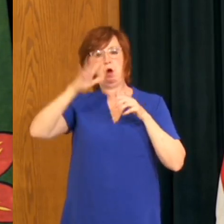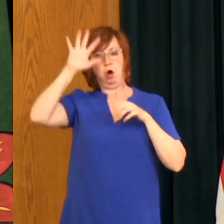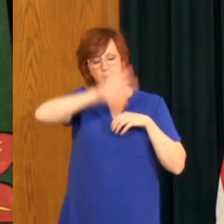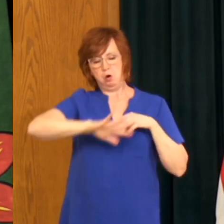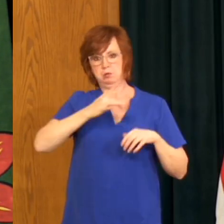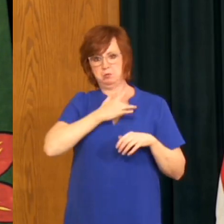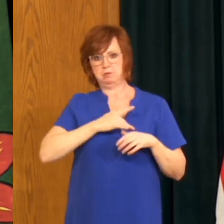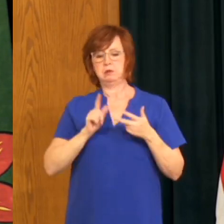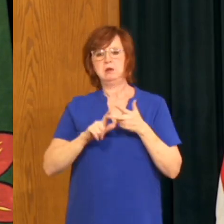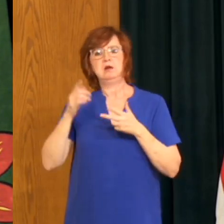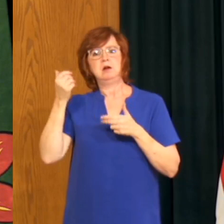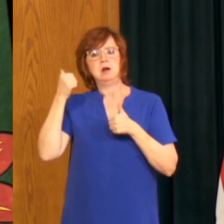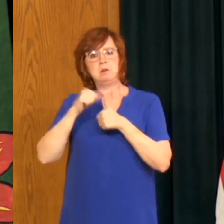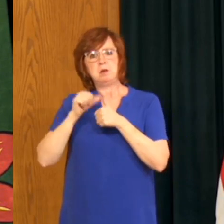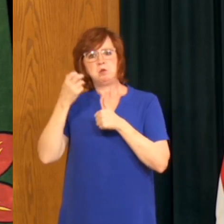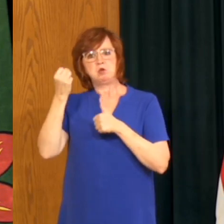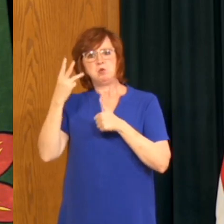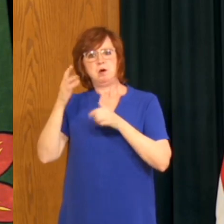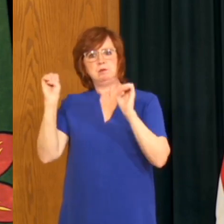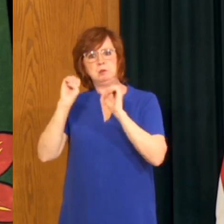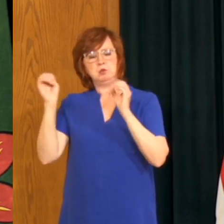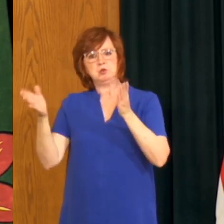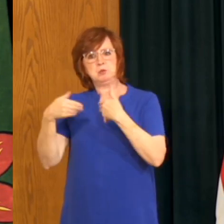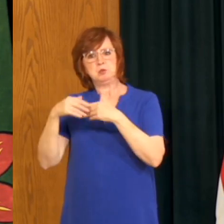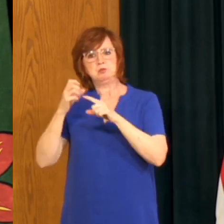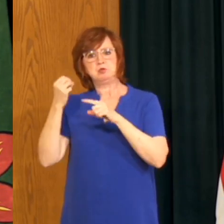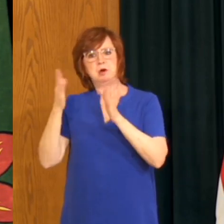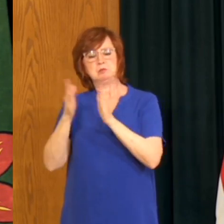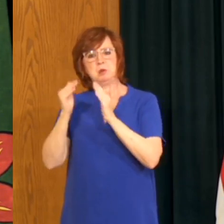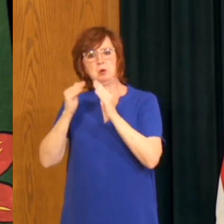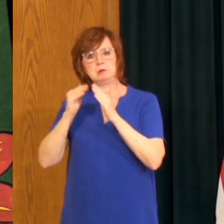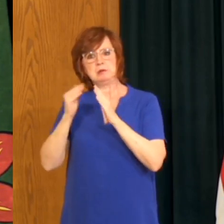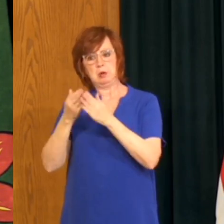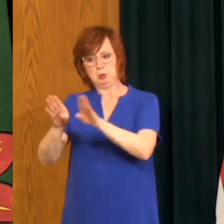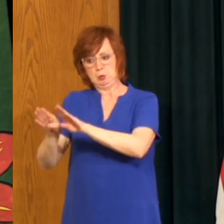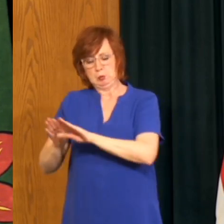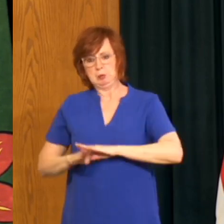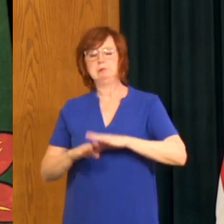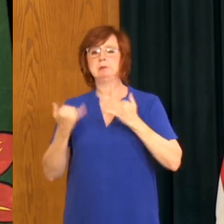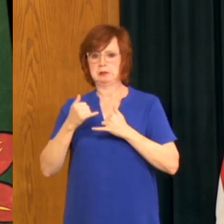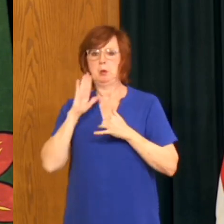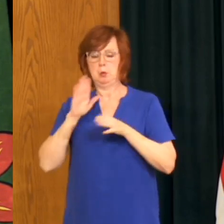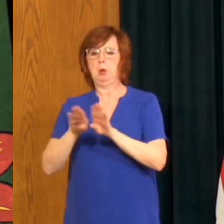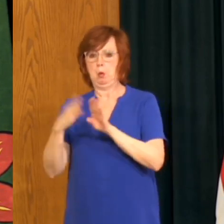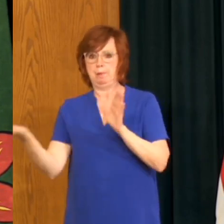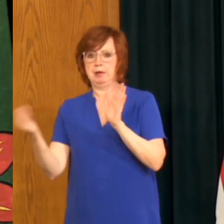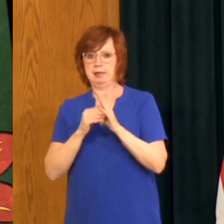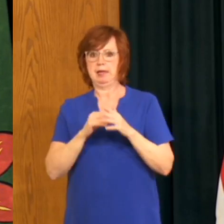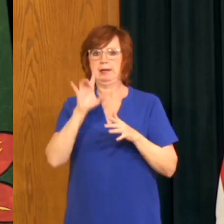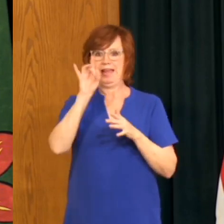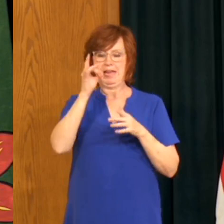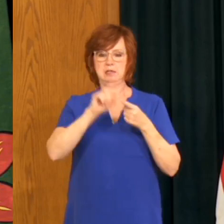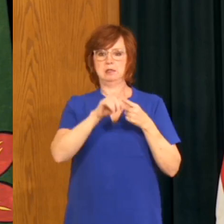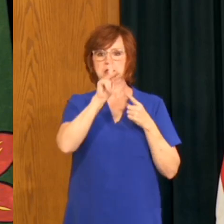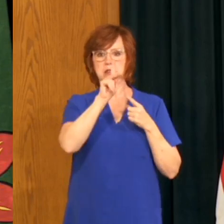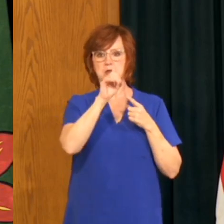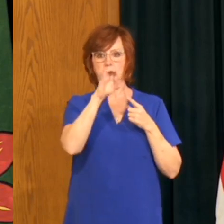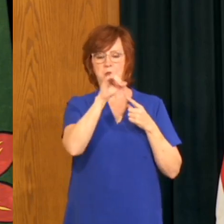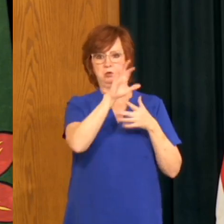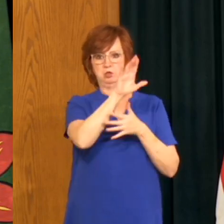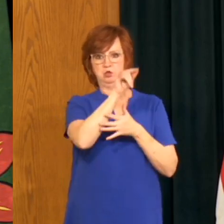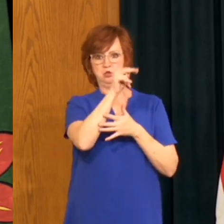that were temporarily closed. 8 of the 12 ERs will reopen in June. Robert on June the